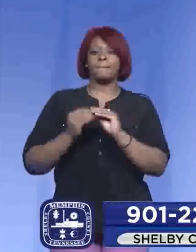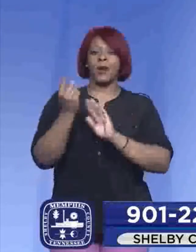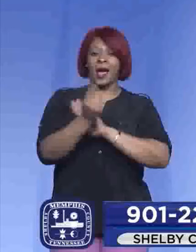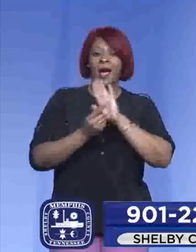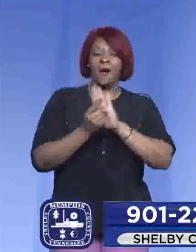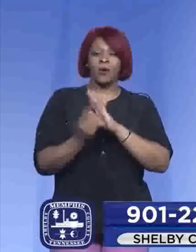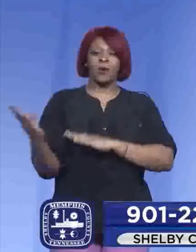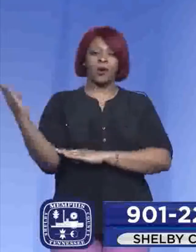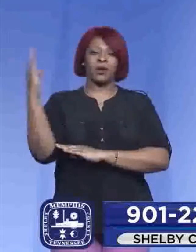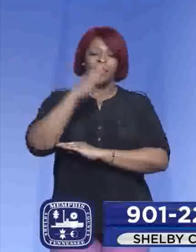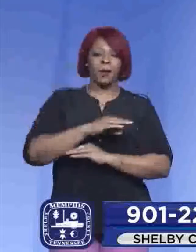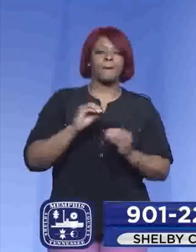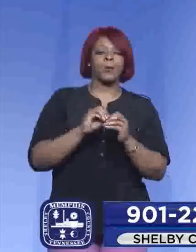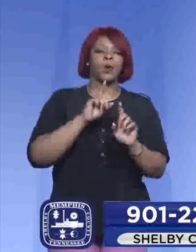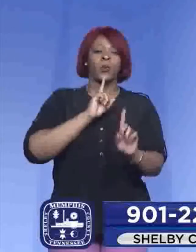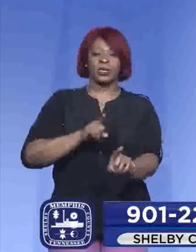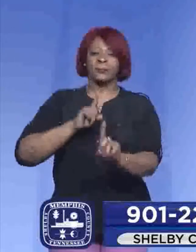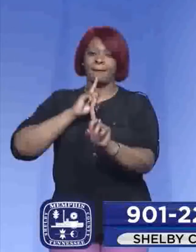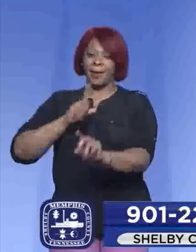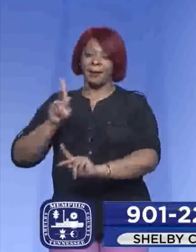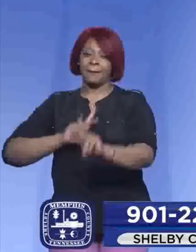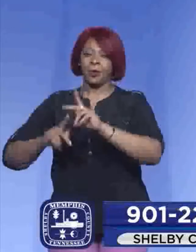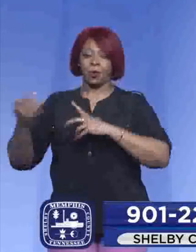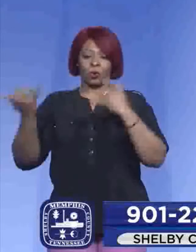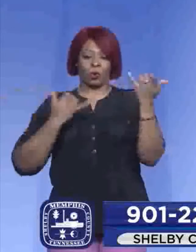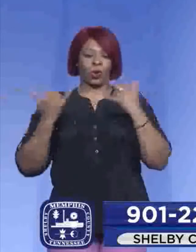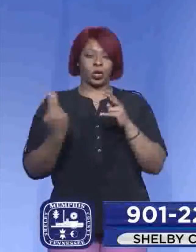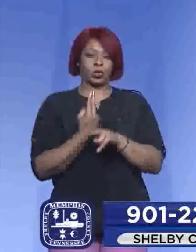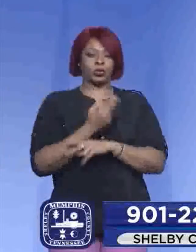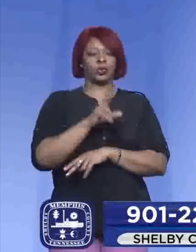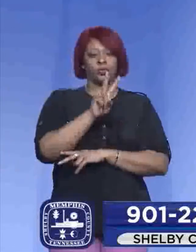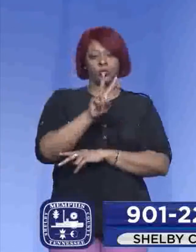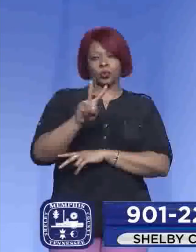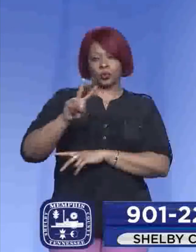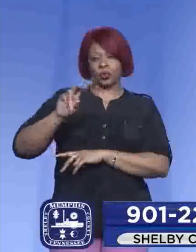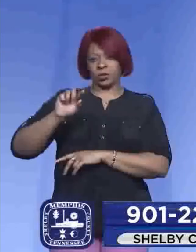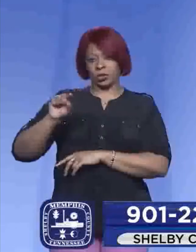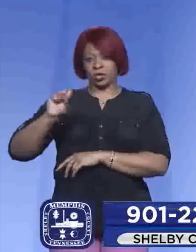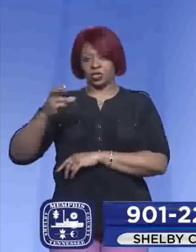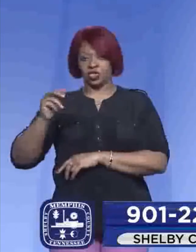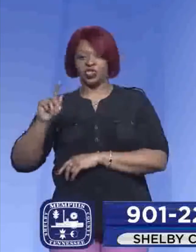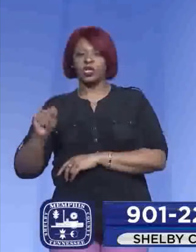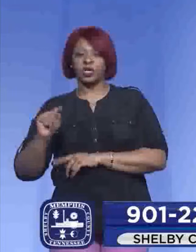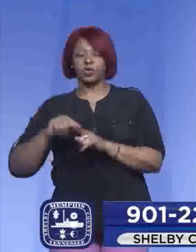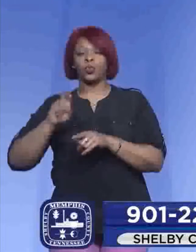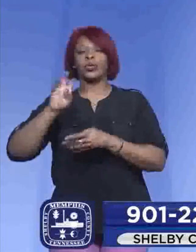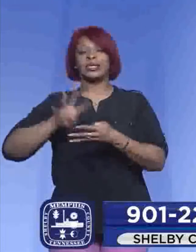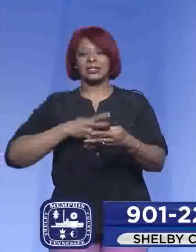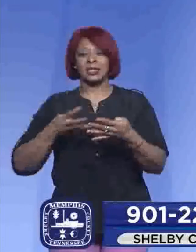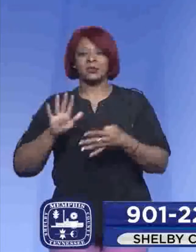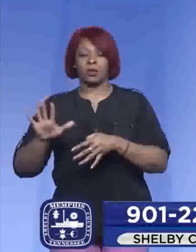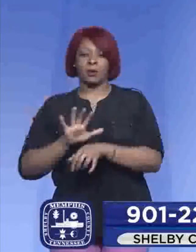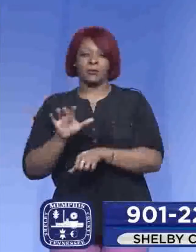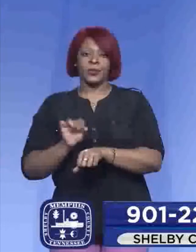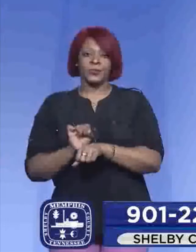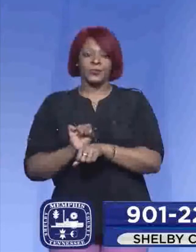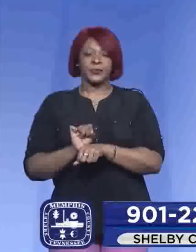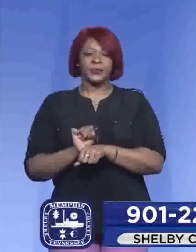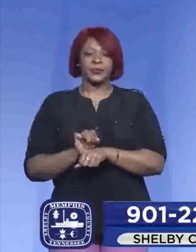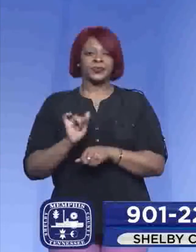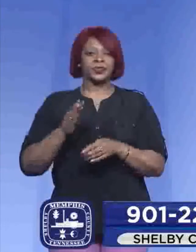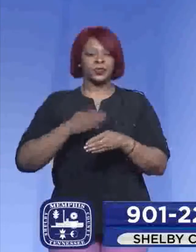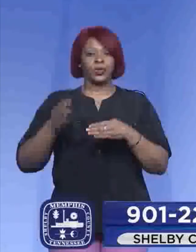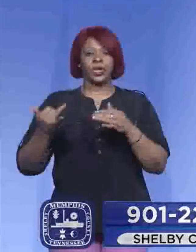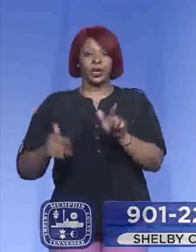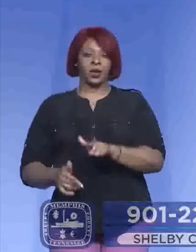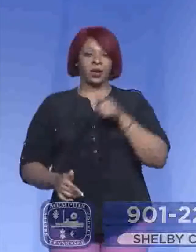of the day to be more responsive to people who need to use 222 shot in order to schedule their appointment. So with that, I'll conclude, and I'll